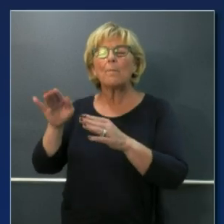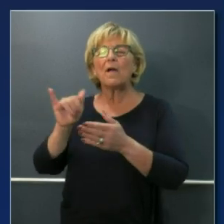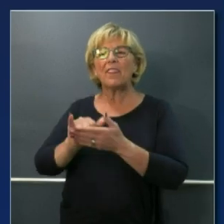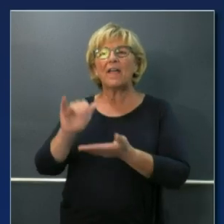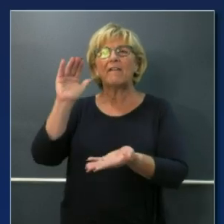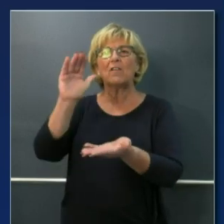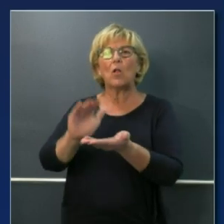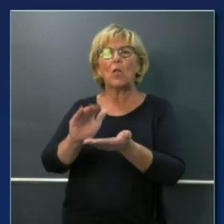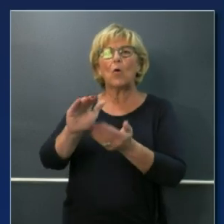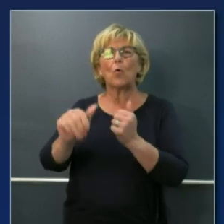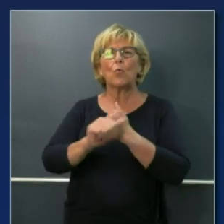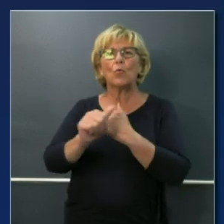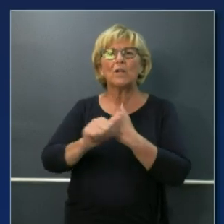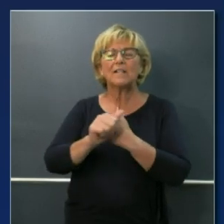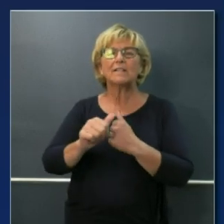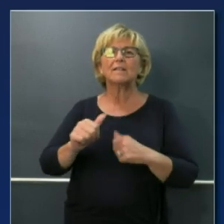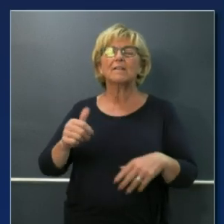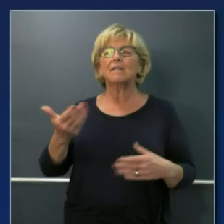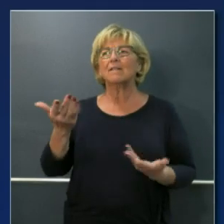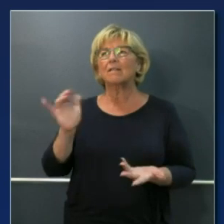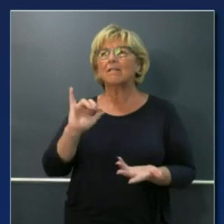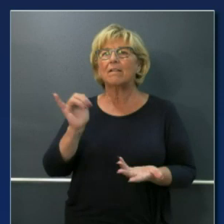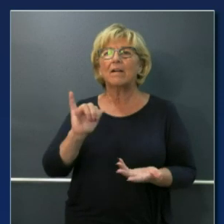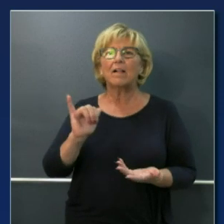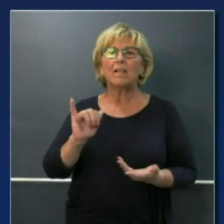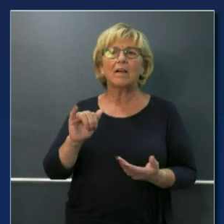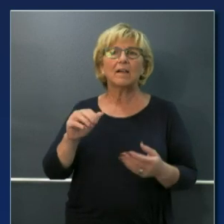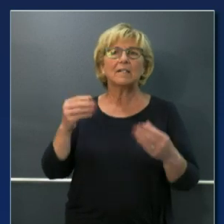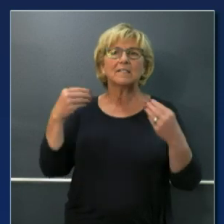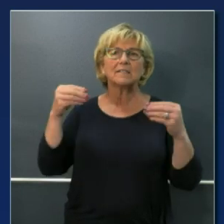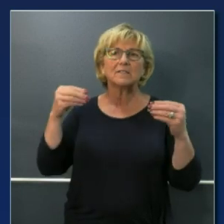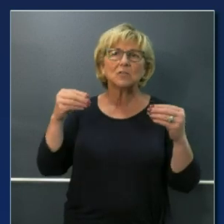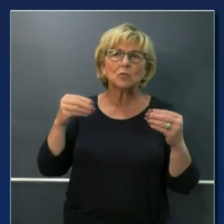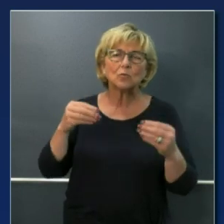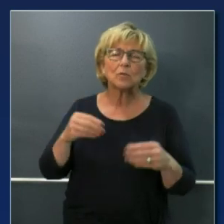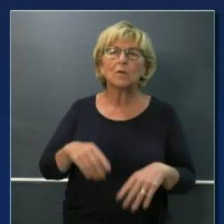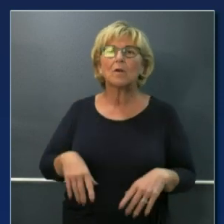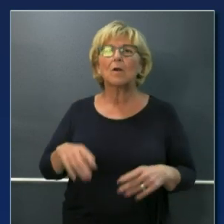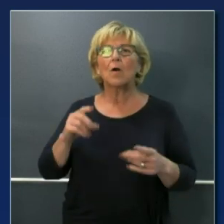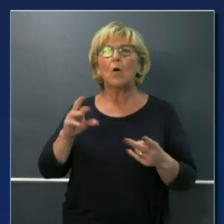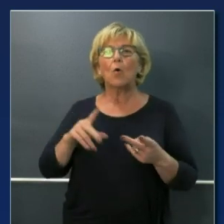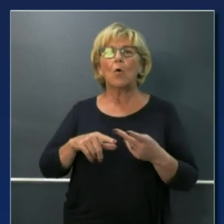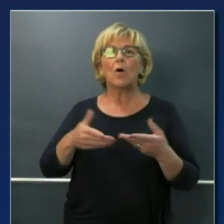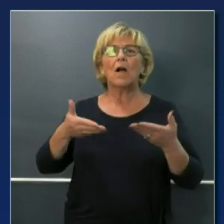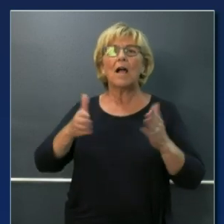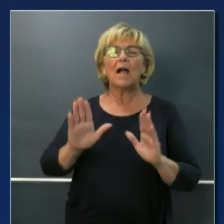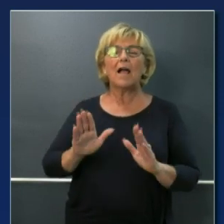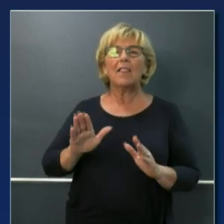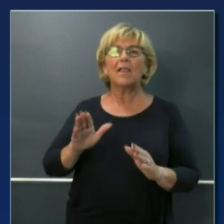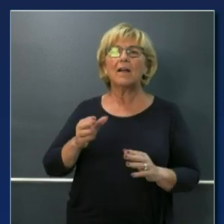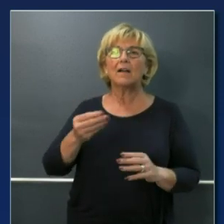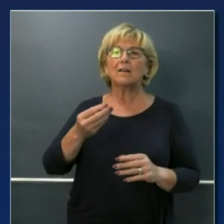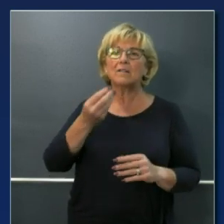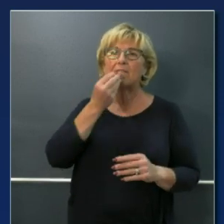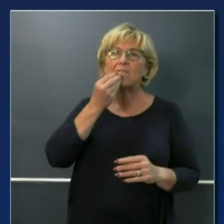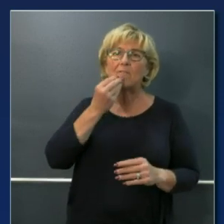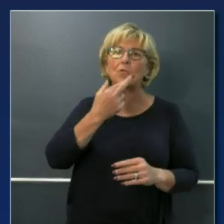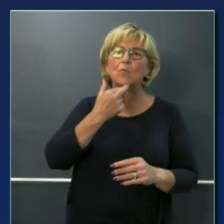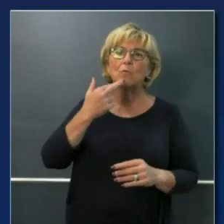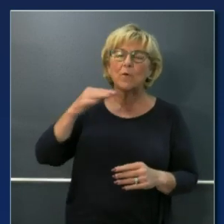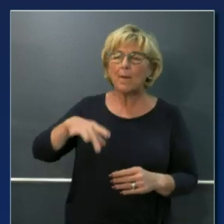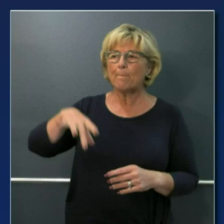workplaces with adaptations. These include things like retail, allowing for curbside pickup, manufacturing, which can include things